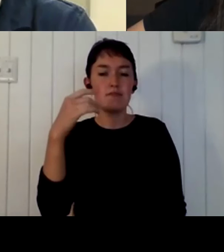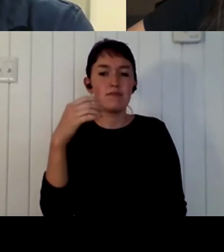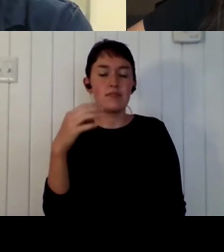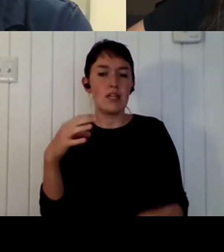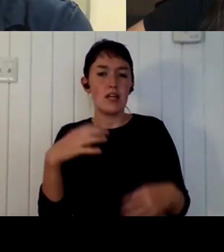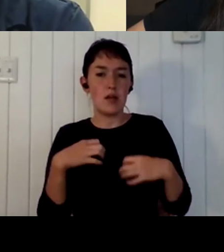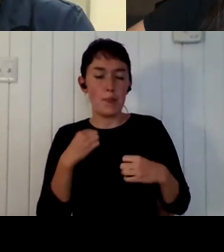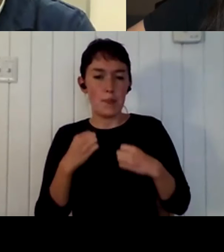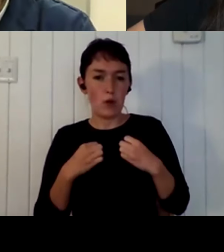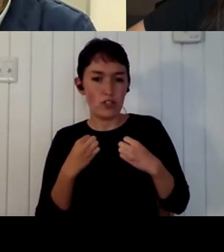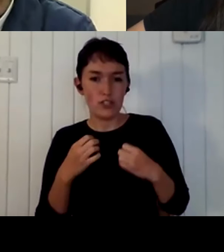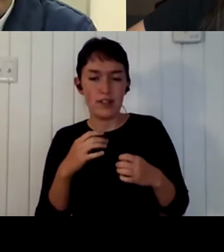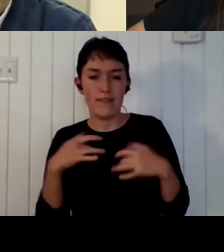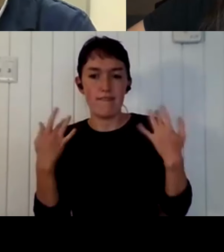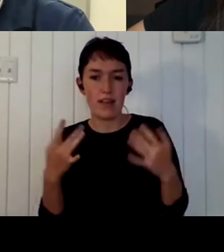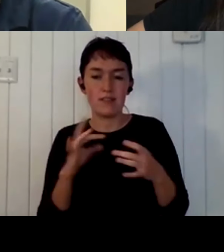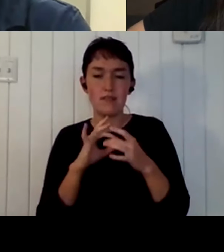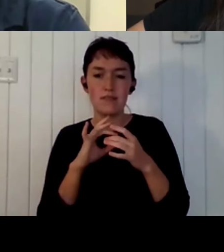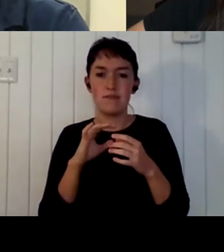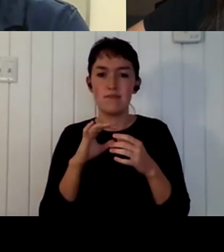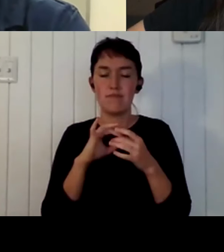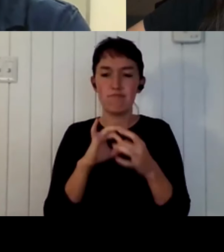know a lot about emotional memories and